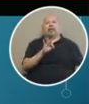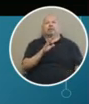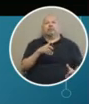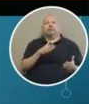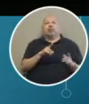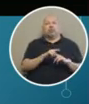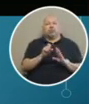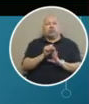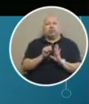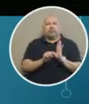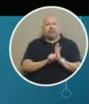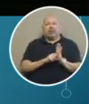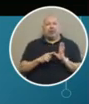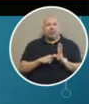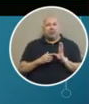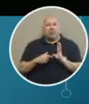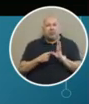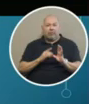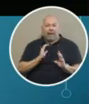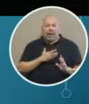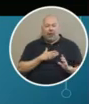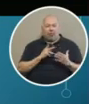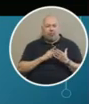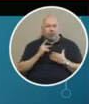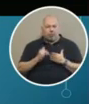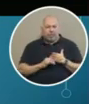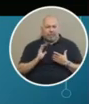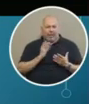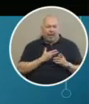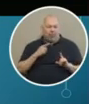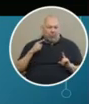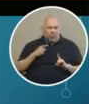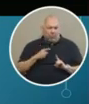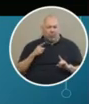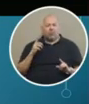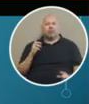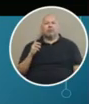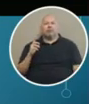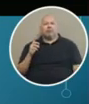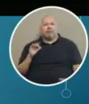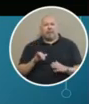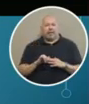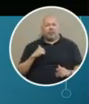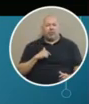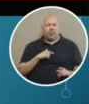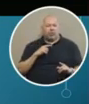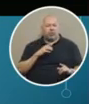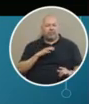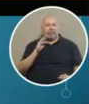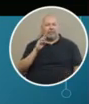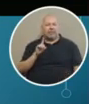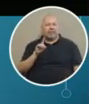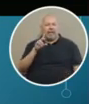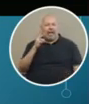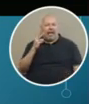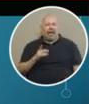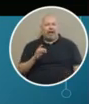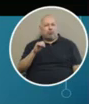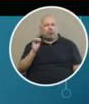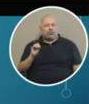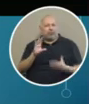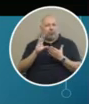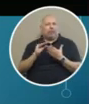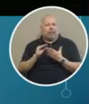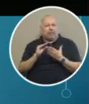also for reimbursement. Our projection or our goal, we're shooting for a 6.5% reduction